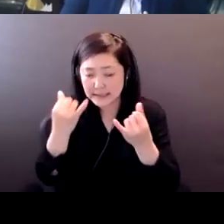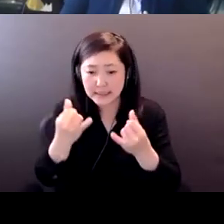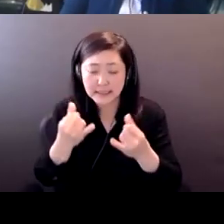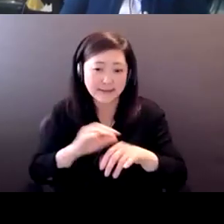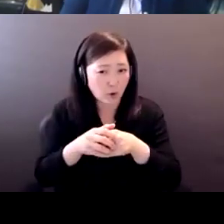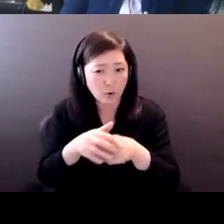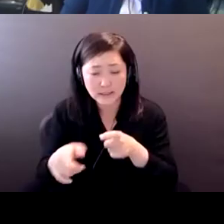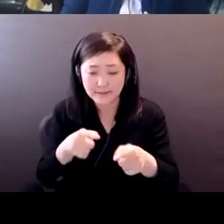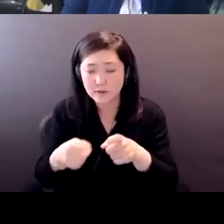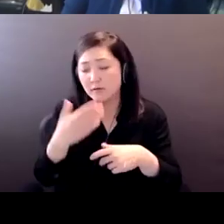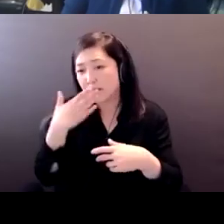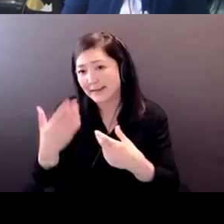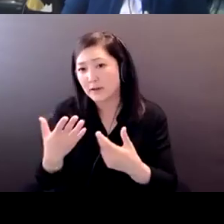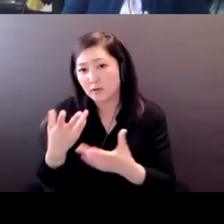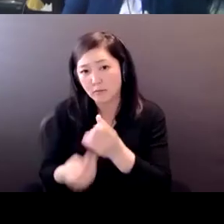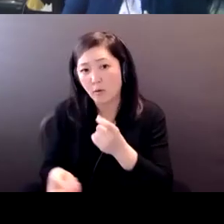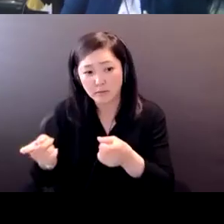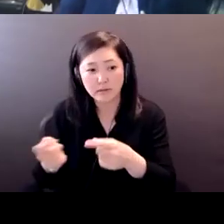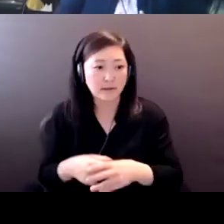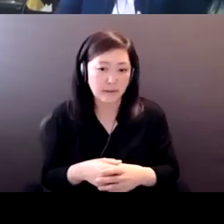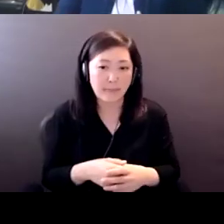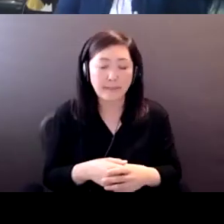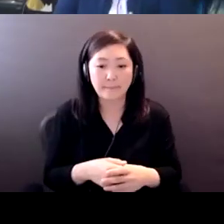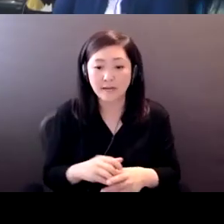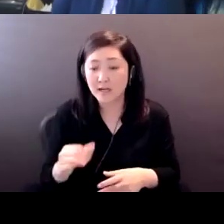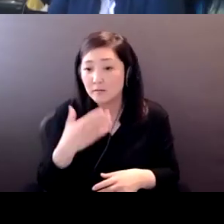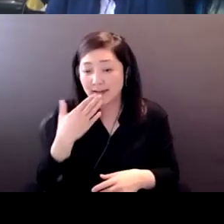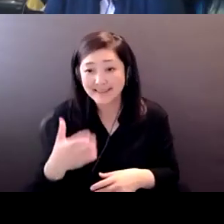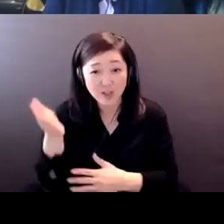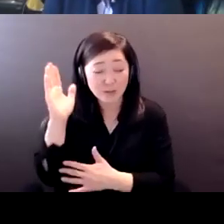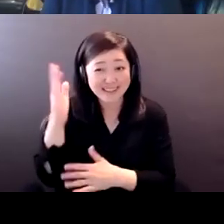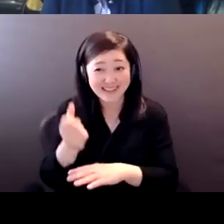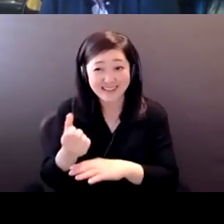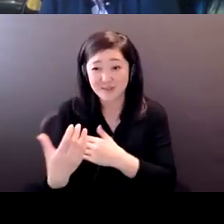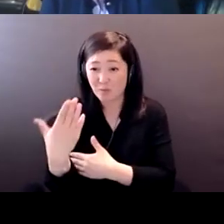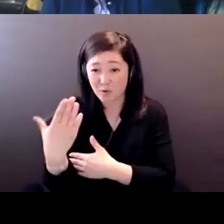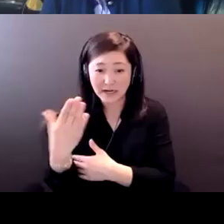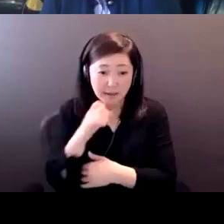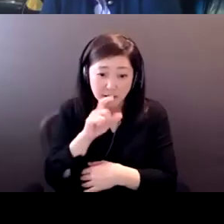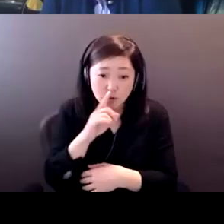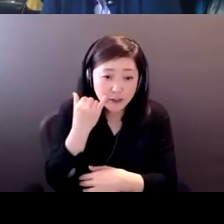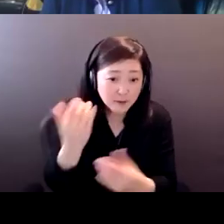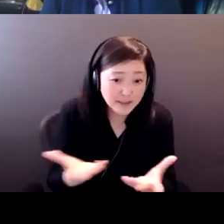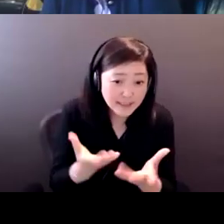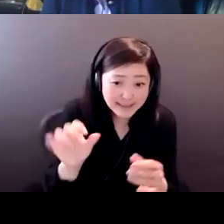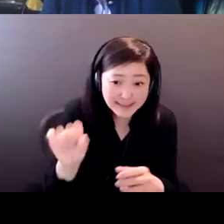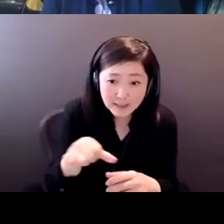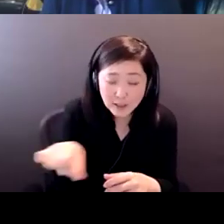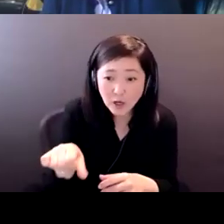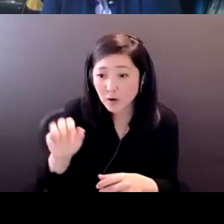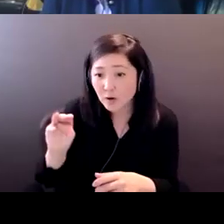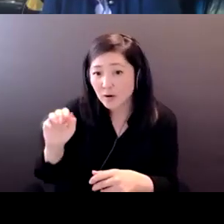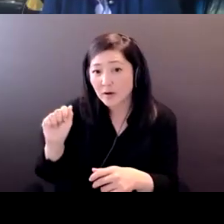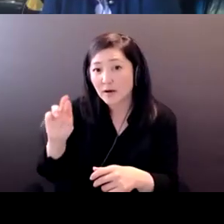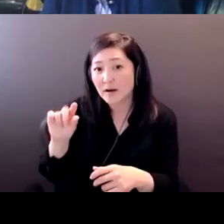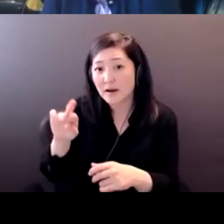thank you both. To our presenters earlier this morning as well. I don't know if you're still around, Margaret, but if you are, thank